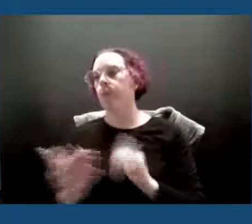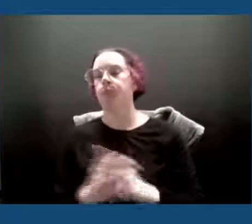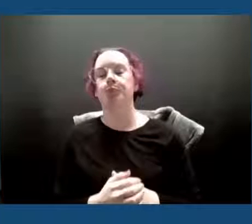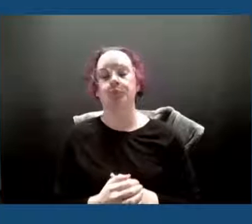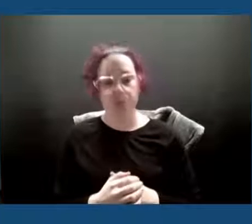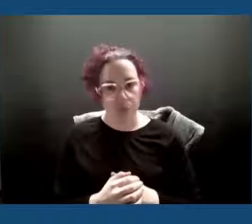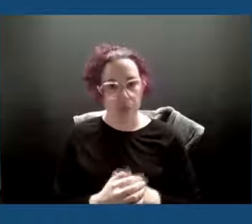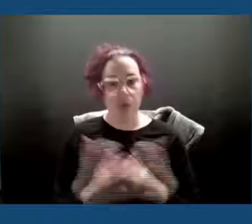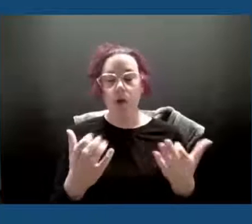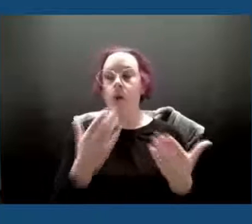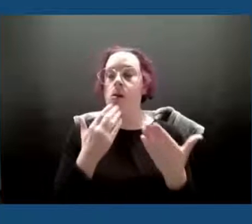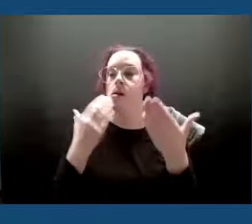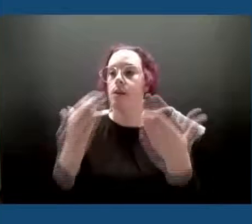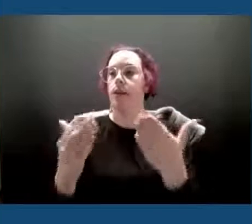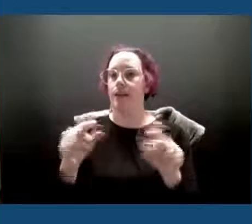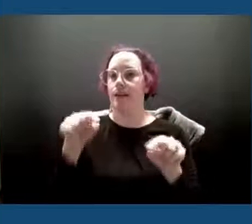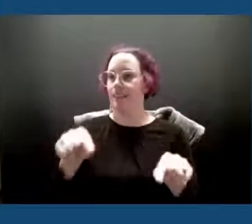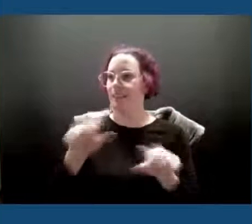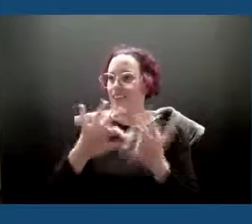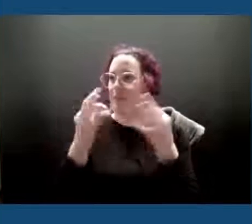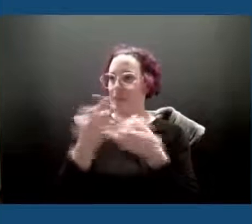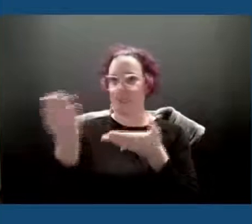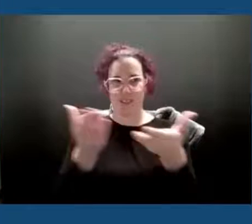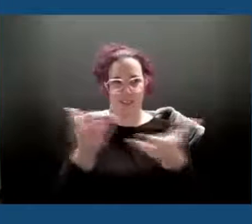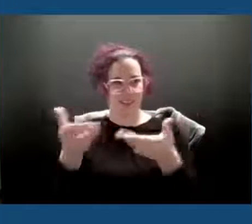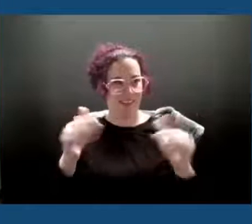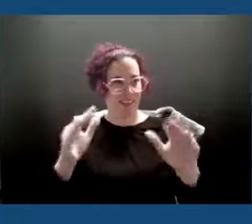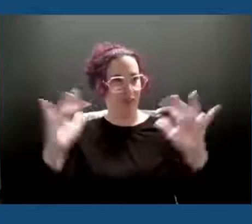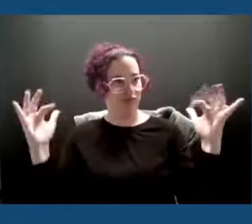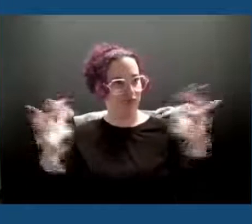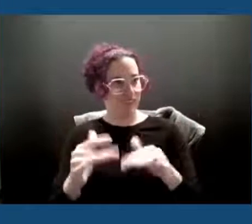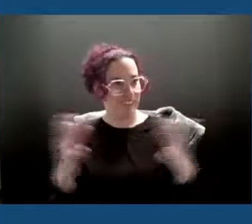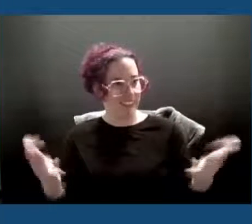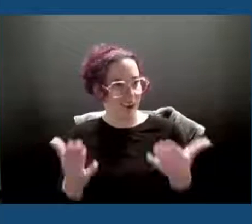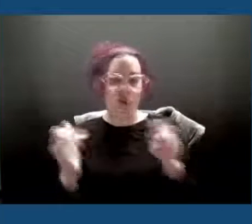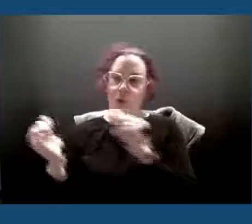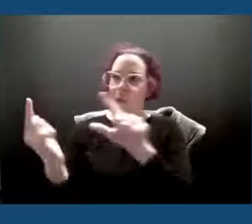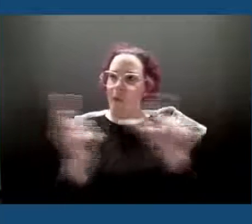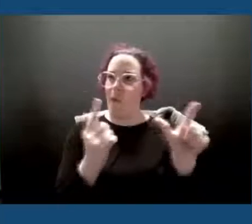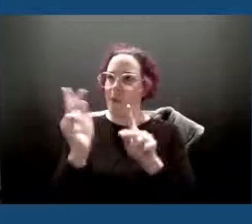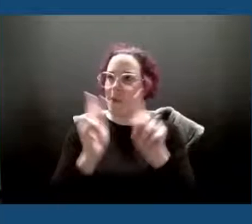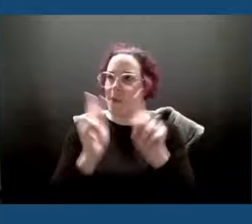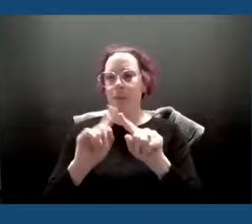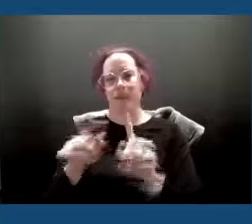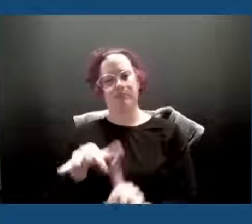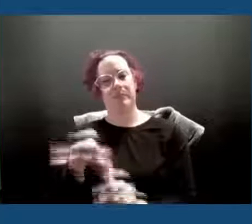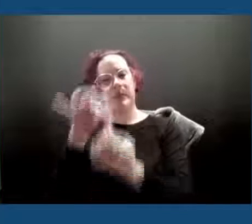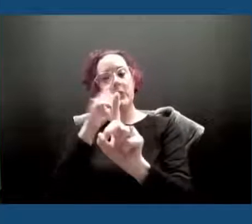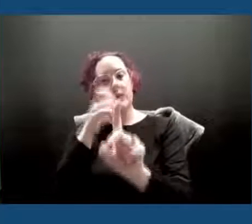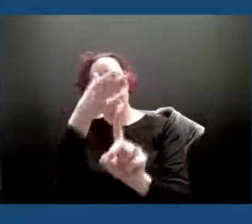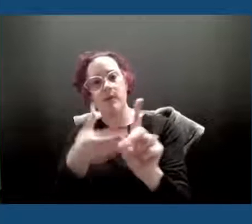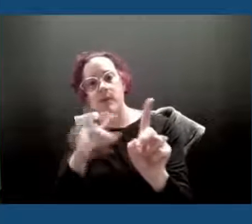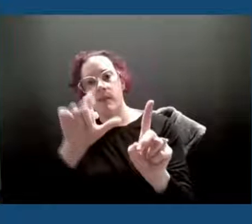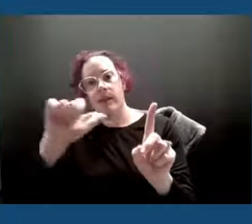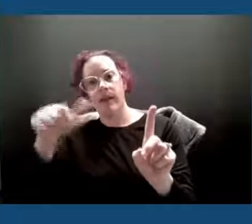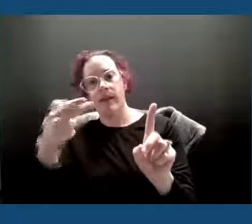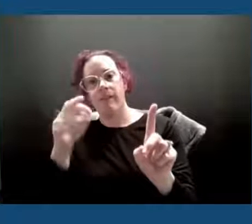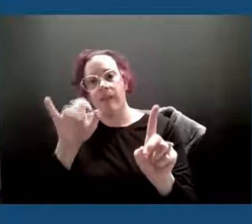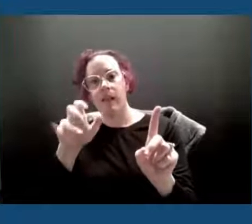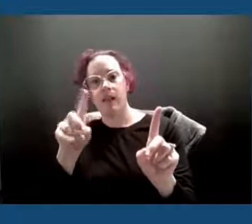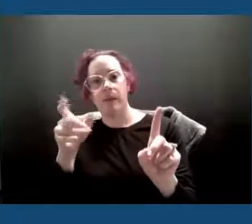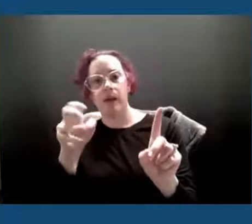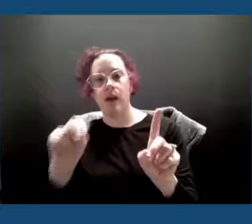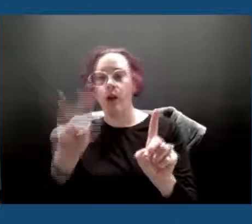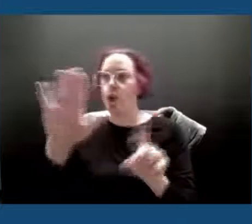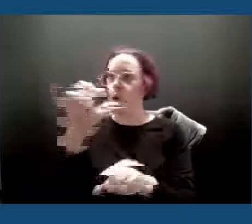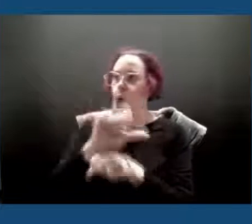our hosts at Family Services, everyone at Family Services, but especially Leah Feldman. Your work has been a lifeline for so